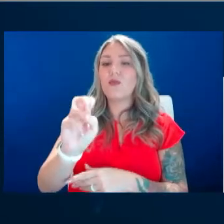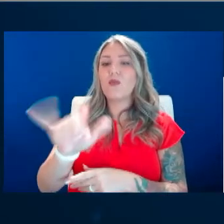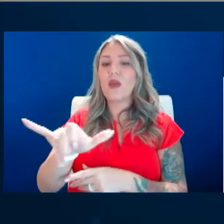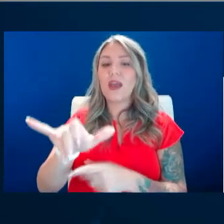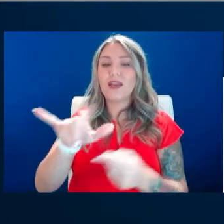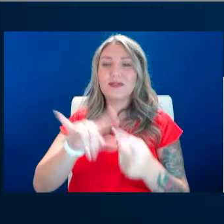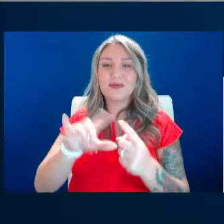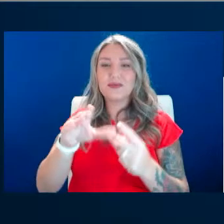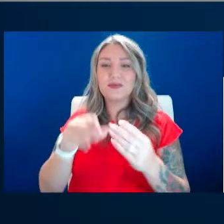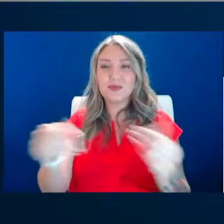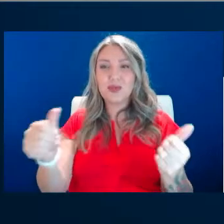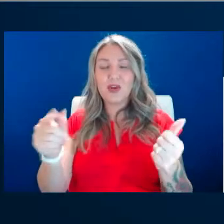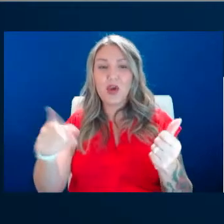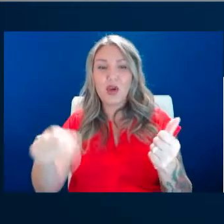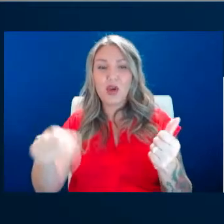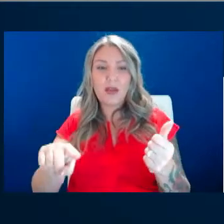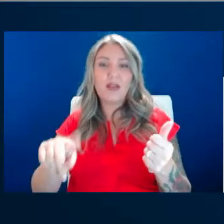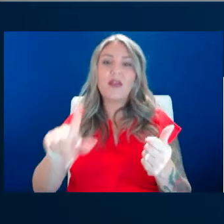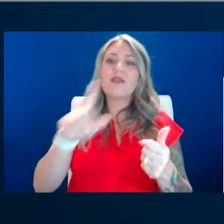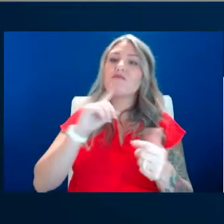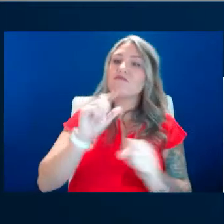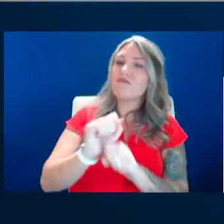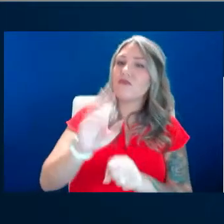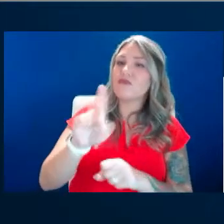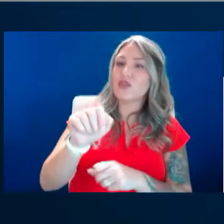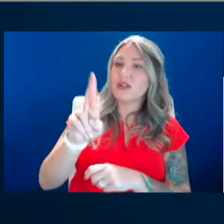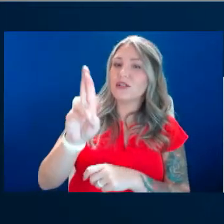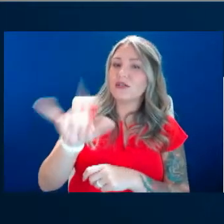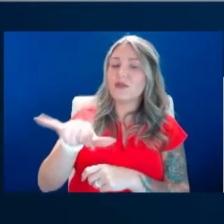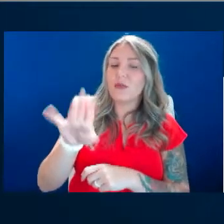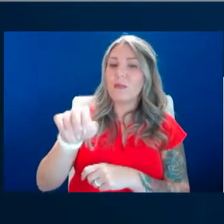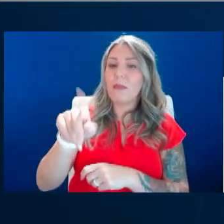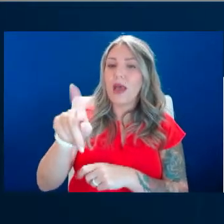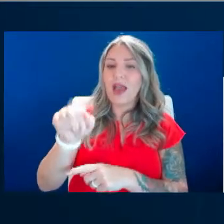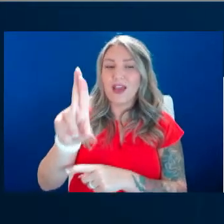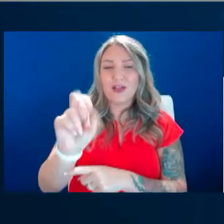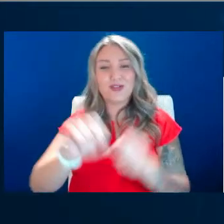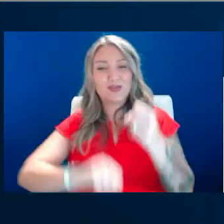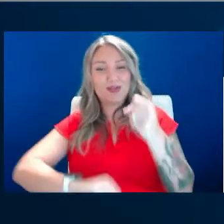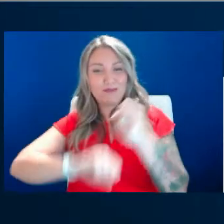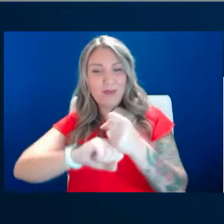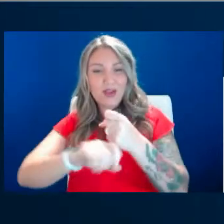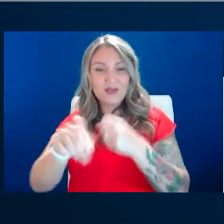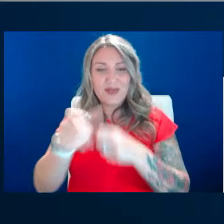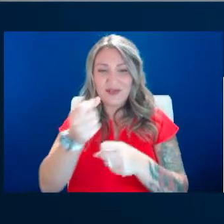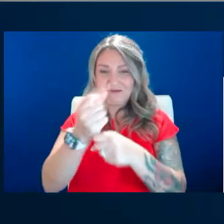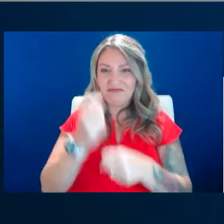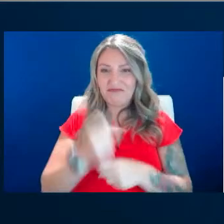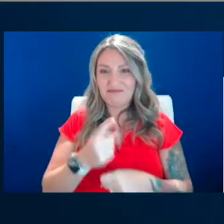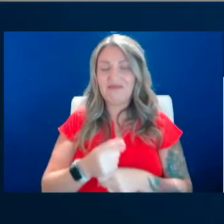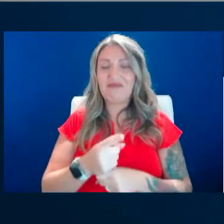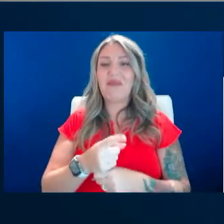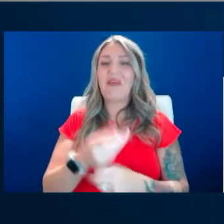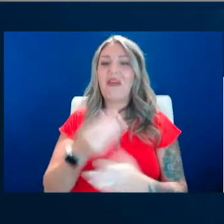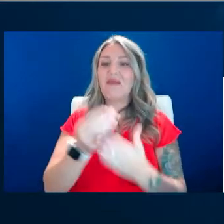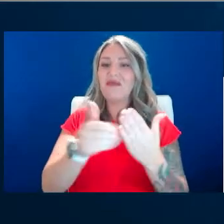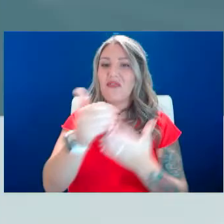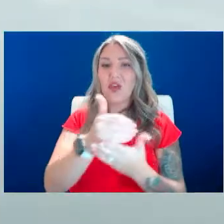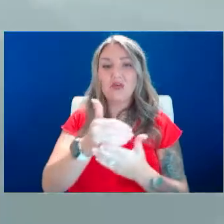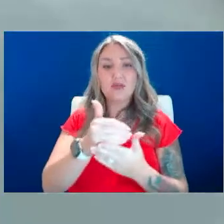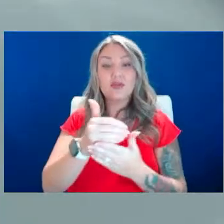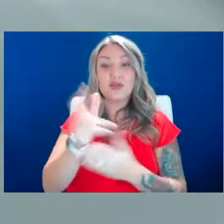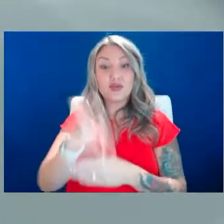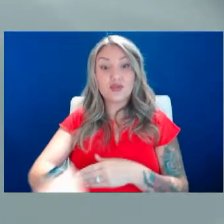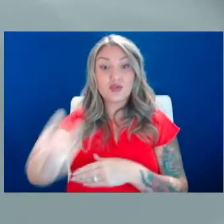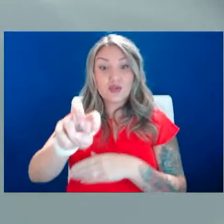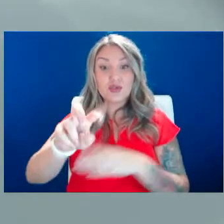drug company Bristol Myers Squibb, who sponsor this annual fundraising event. The journey started on the coast of